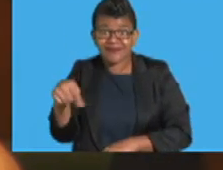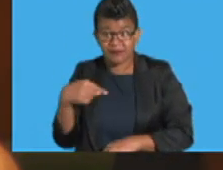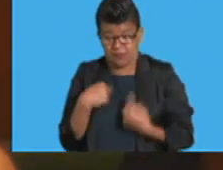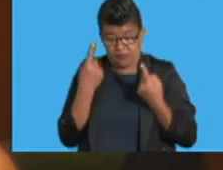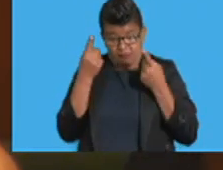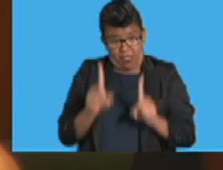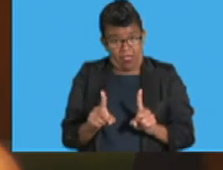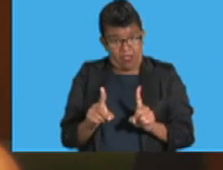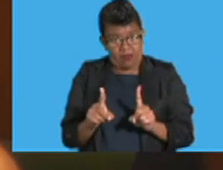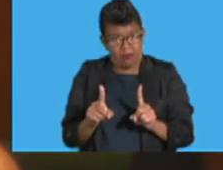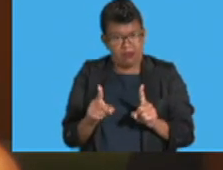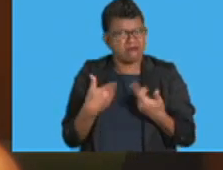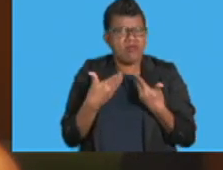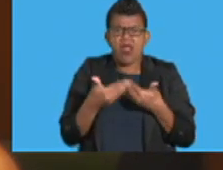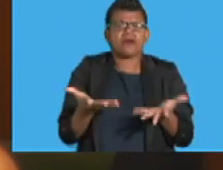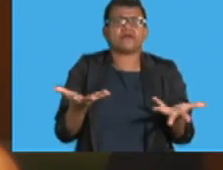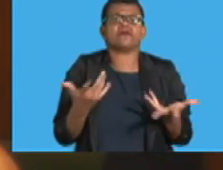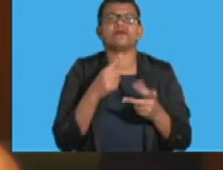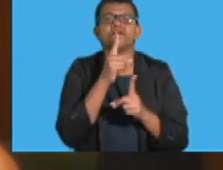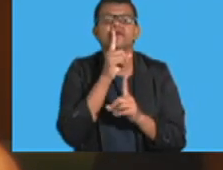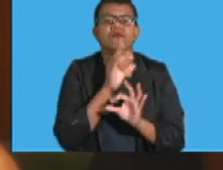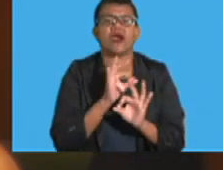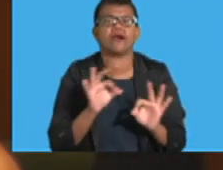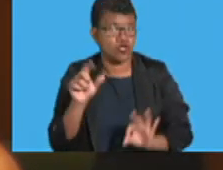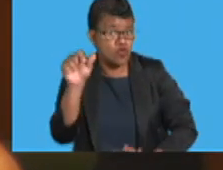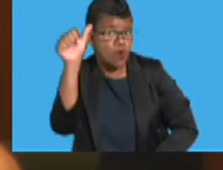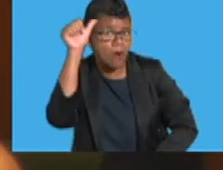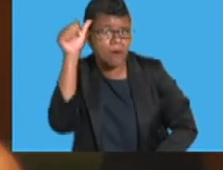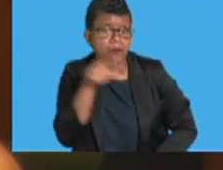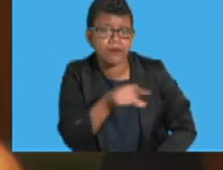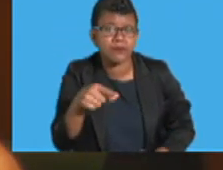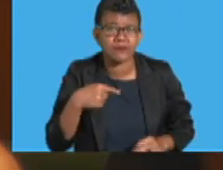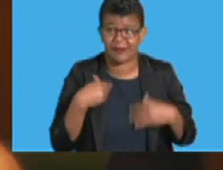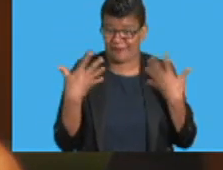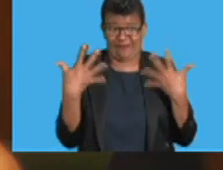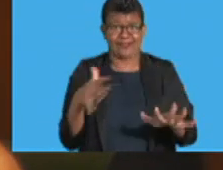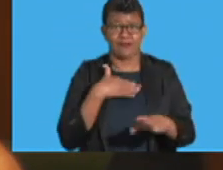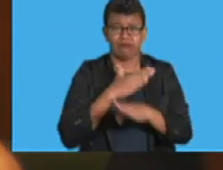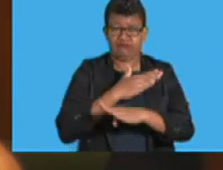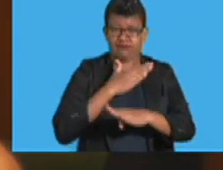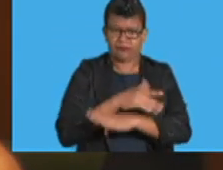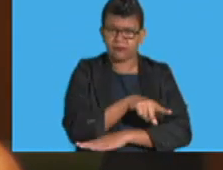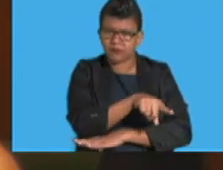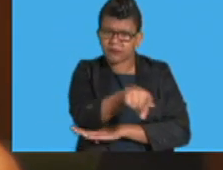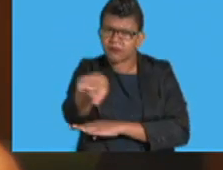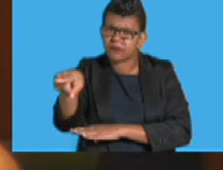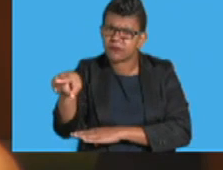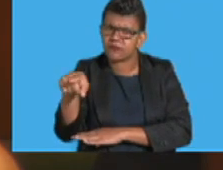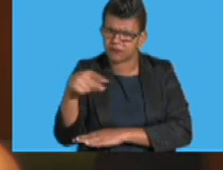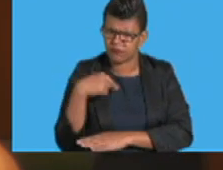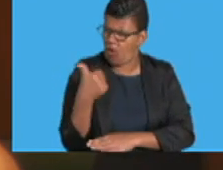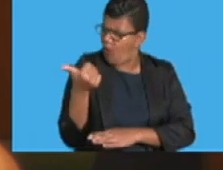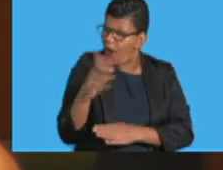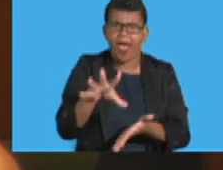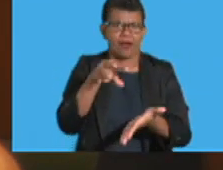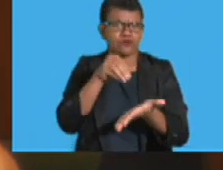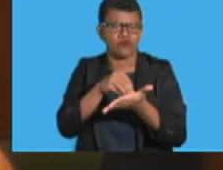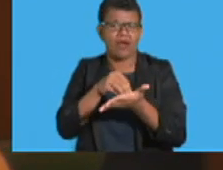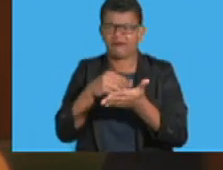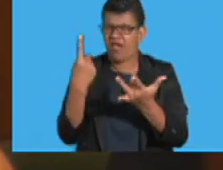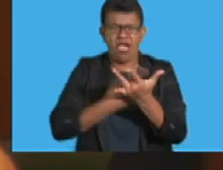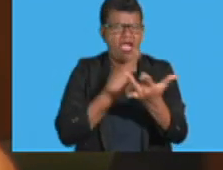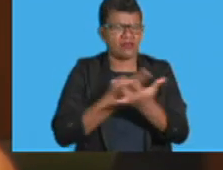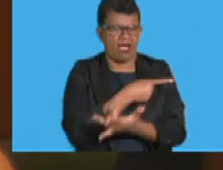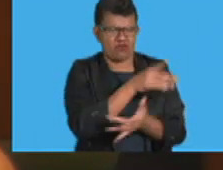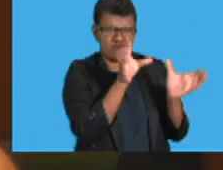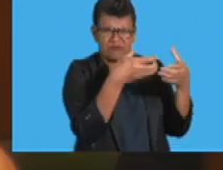left behind a better future for our families. Unlike other political parties, Fiji First believes in action, not false promises.